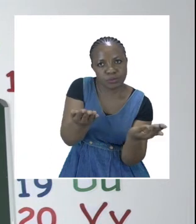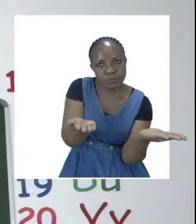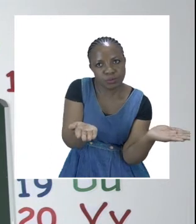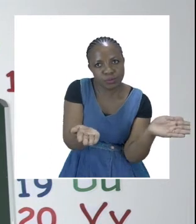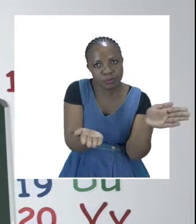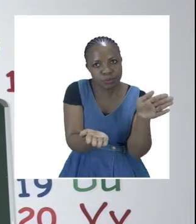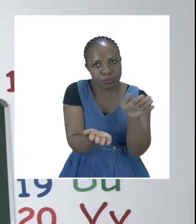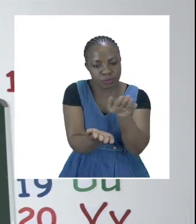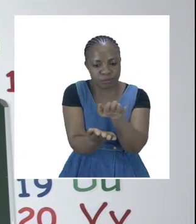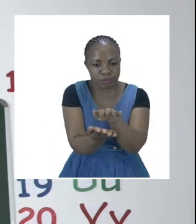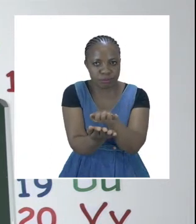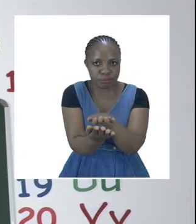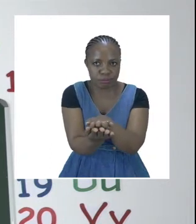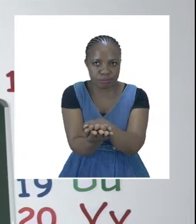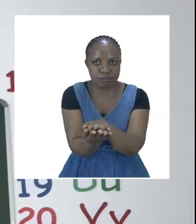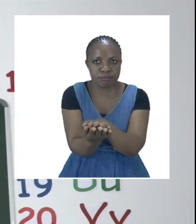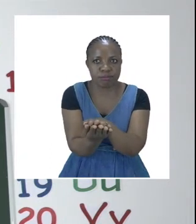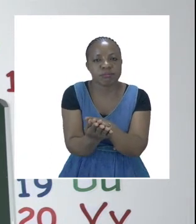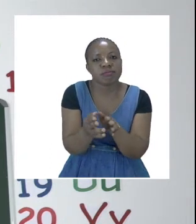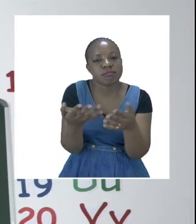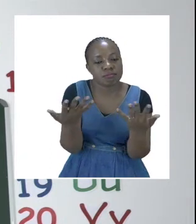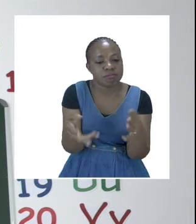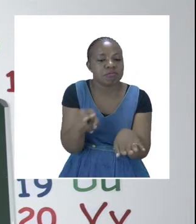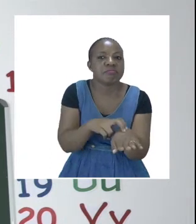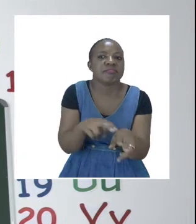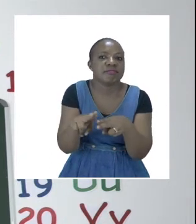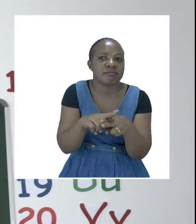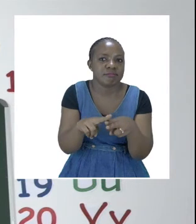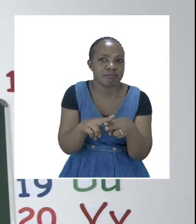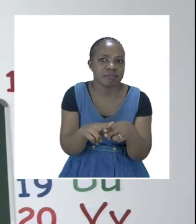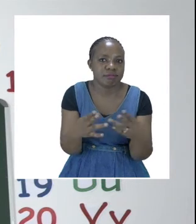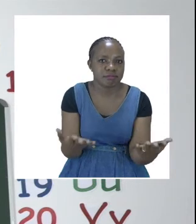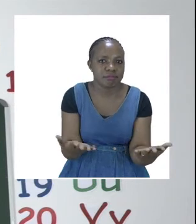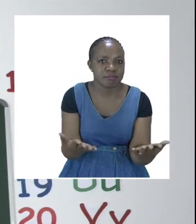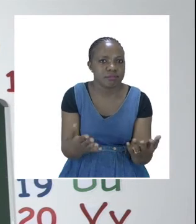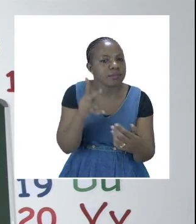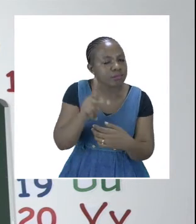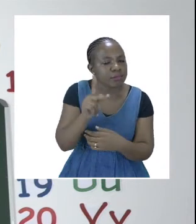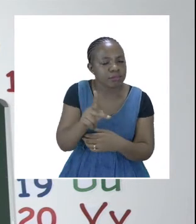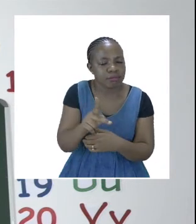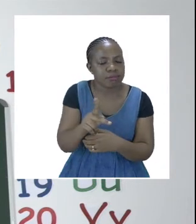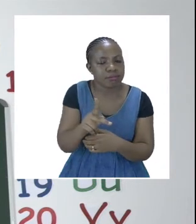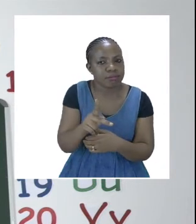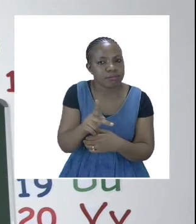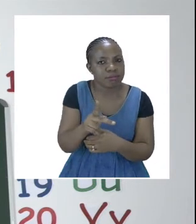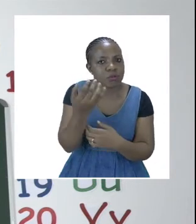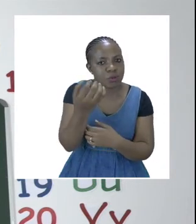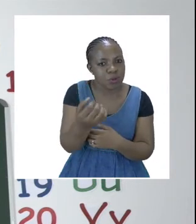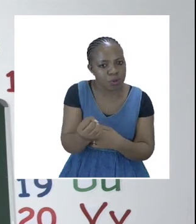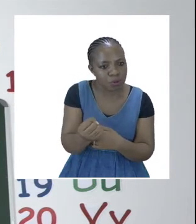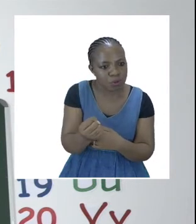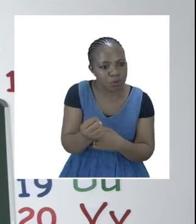it for ready to use. But there is more. We are also available on